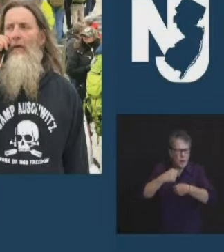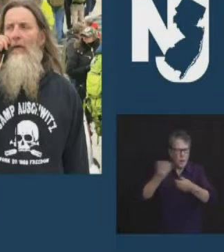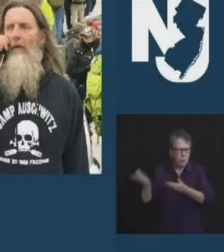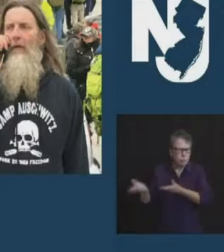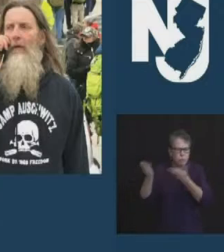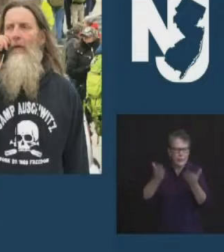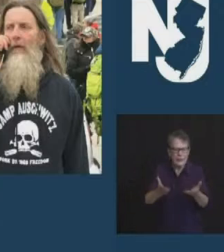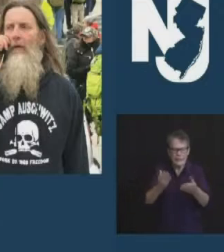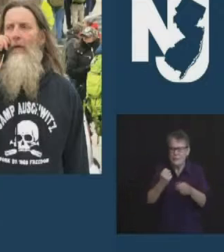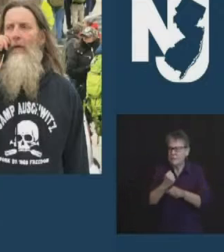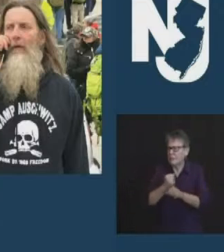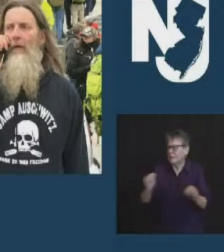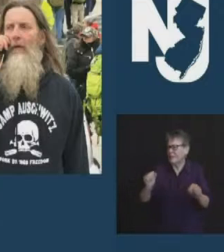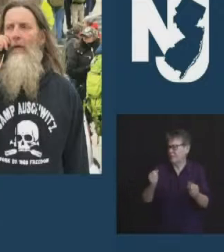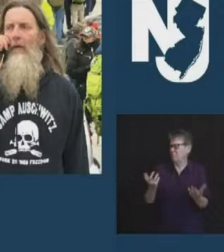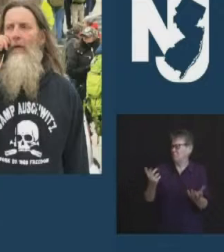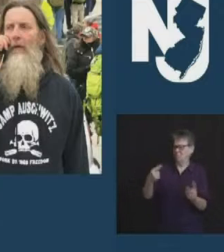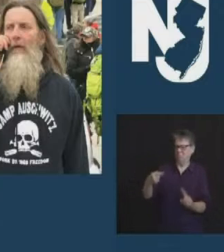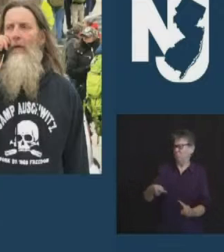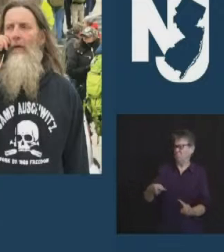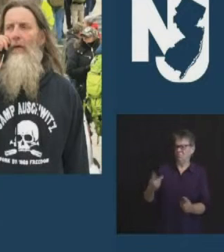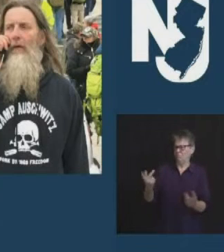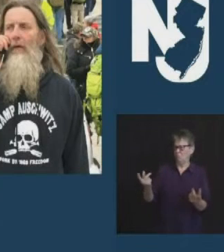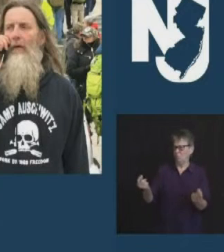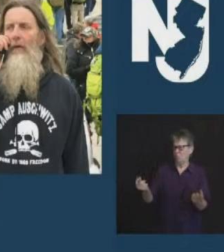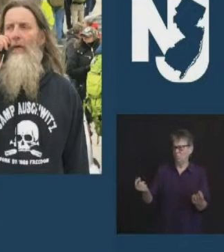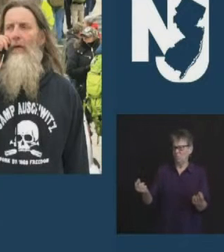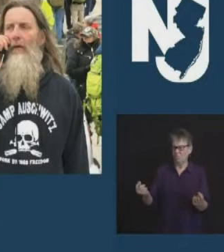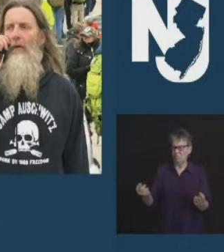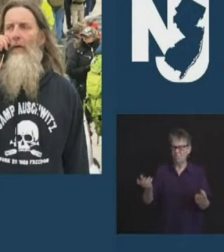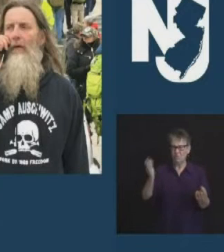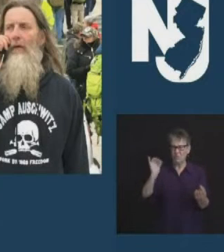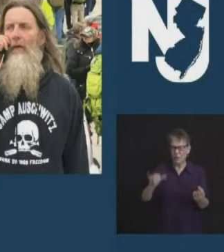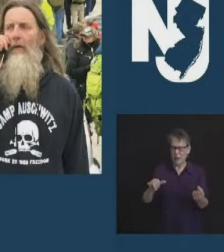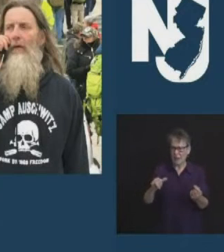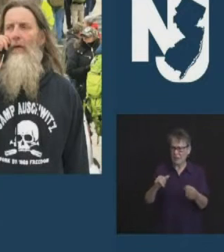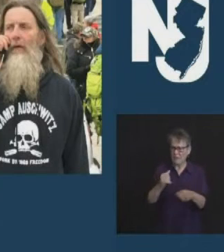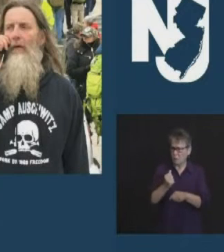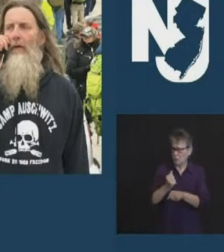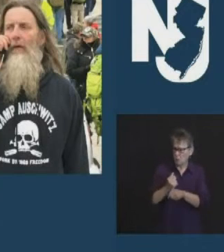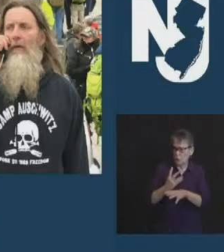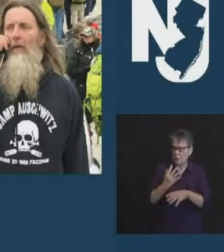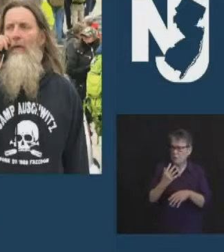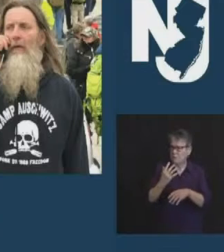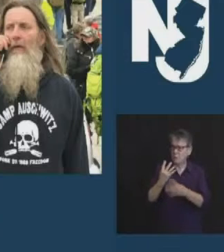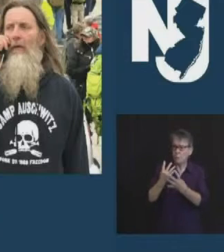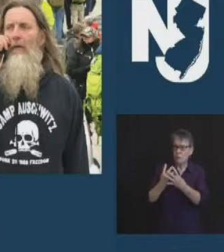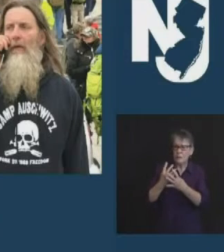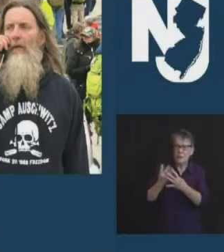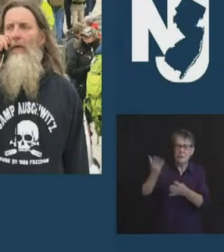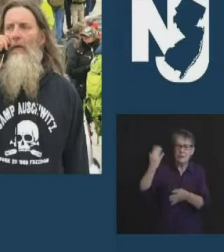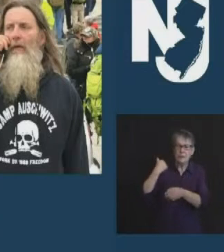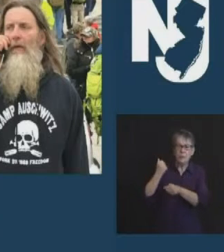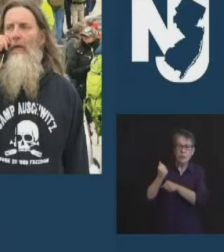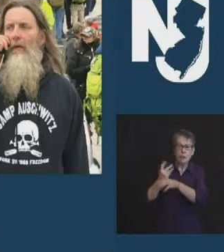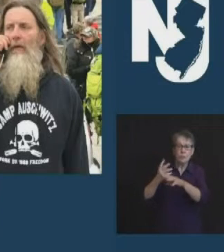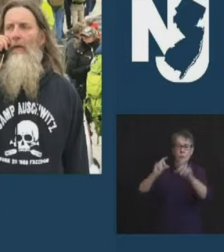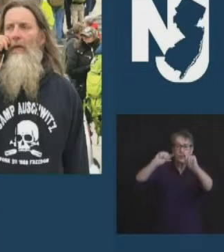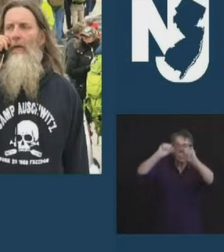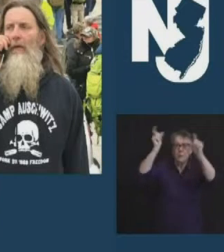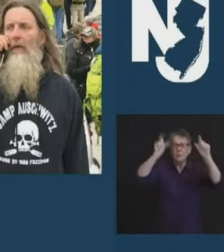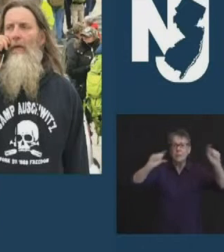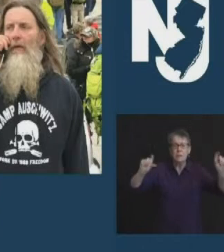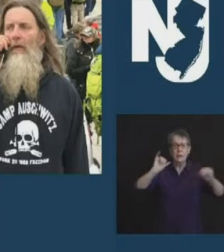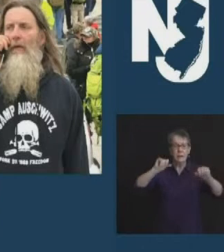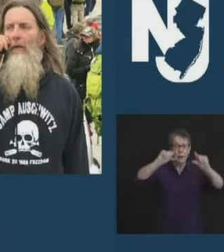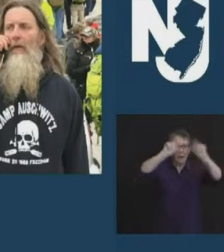means work makes you free. So these two jerks were at our Capitol last